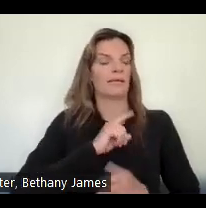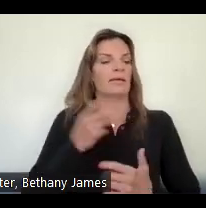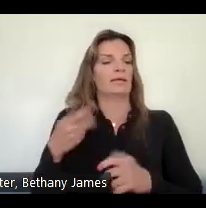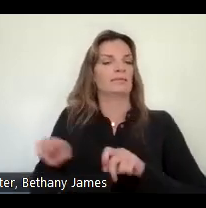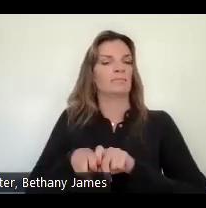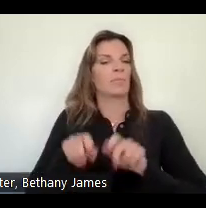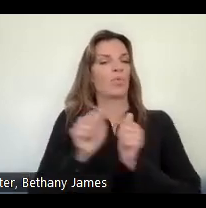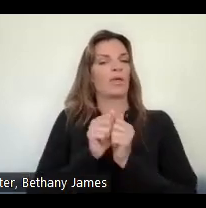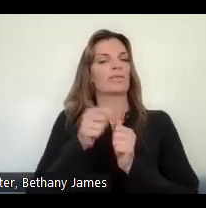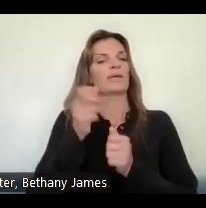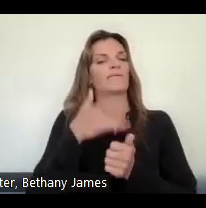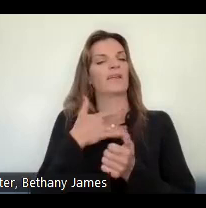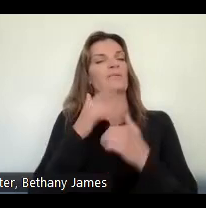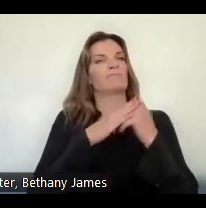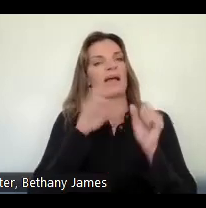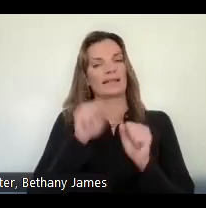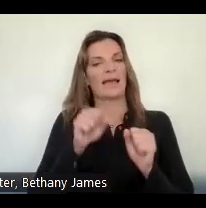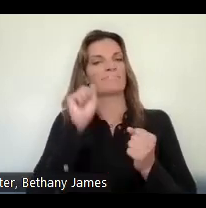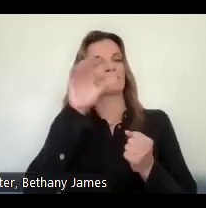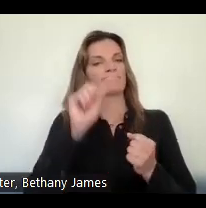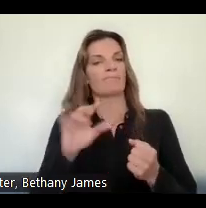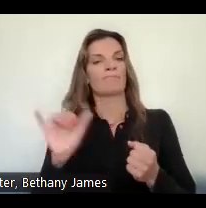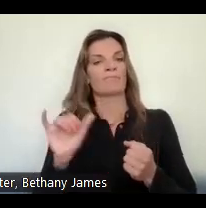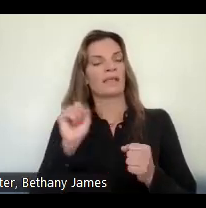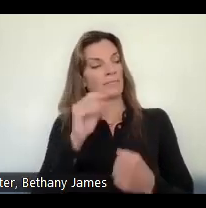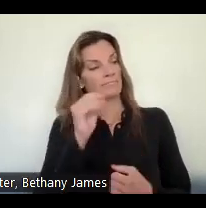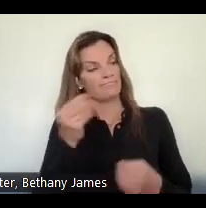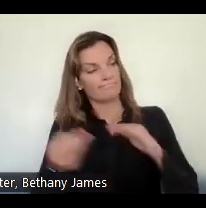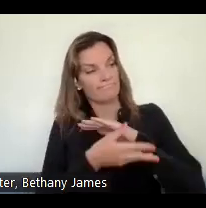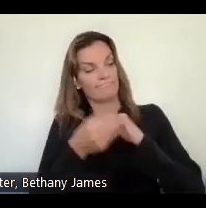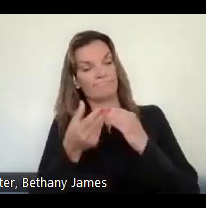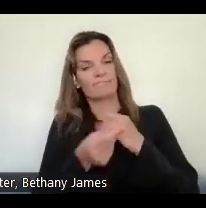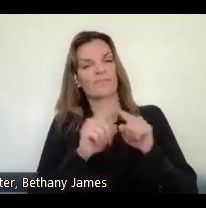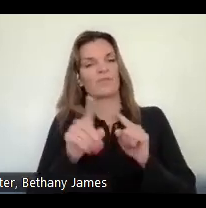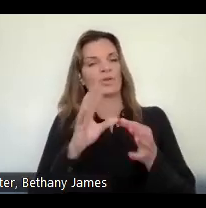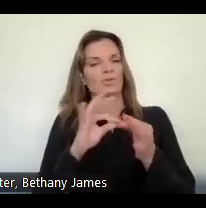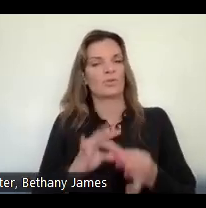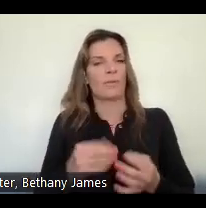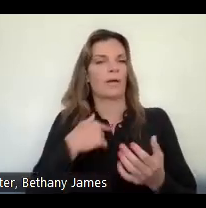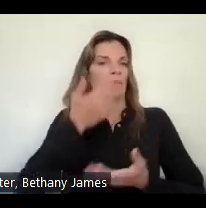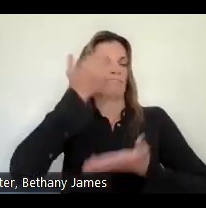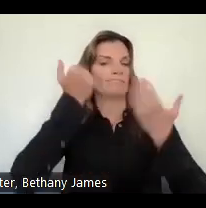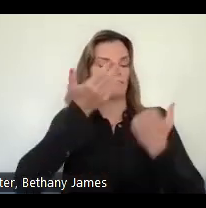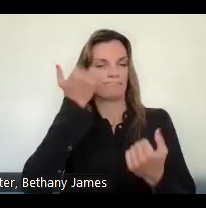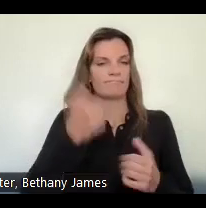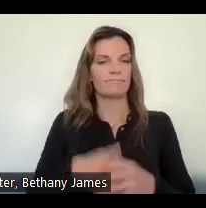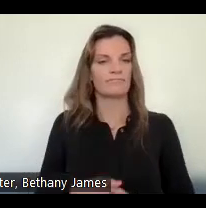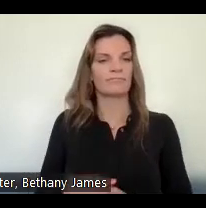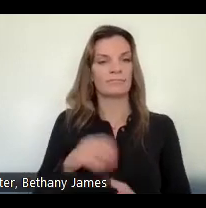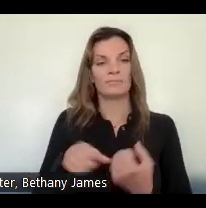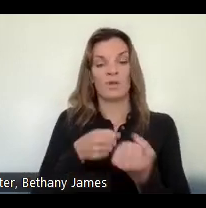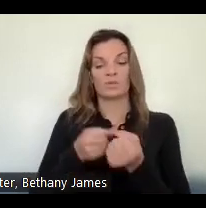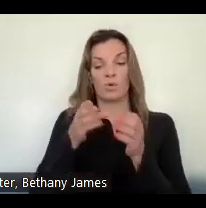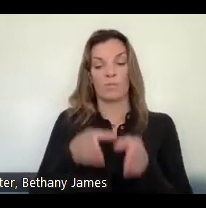some talking points, and also explain the results of the purpose of the meeting as well. And support persons can